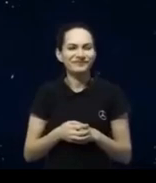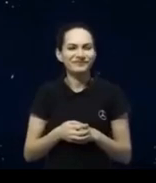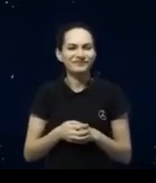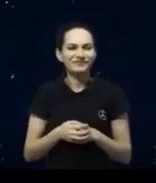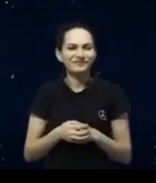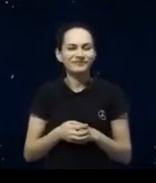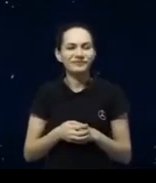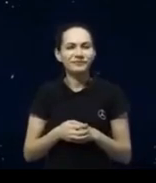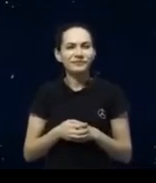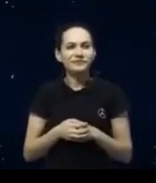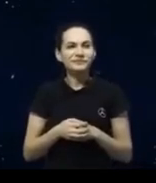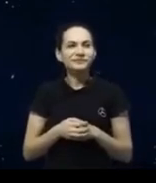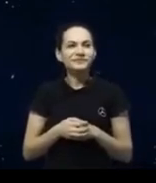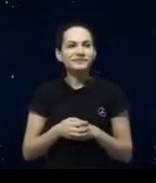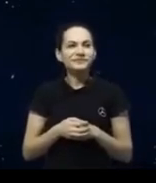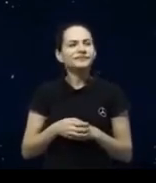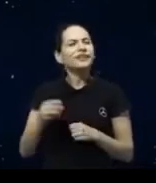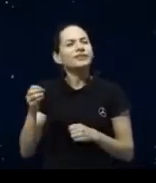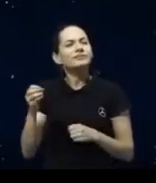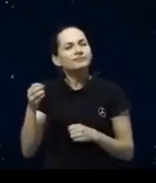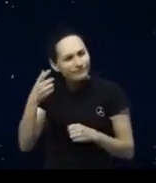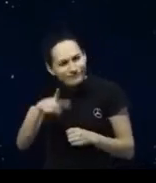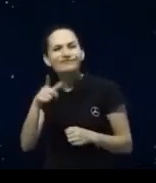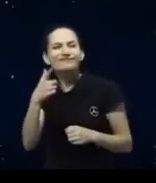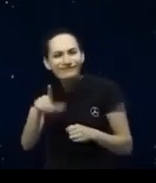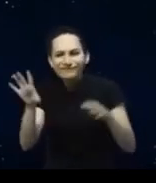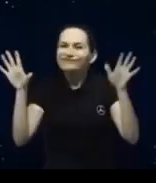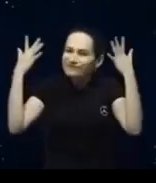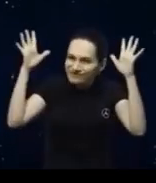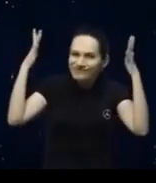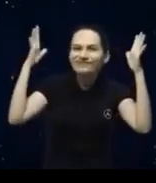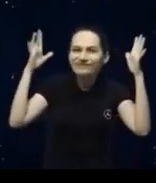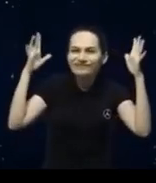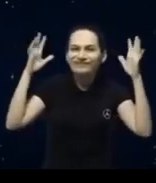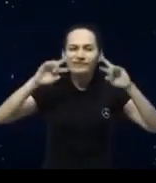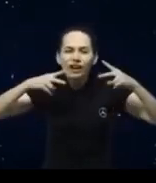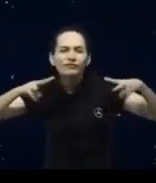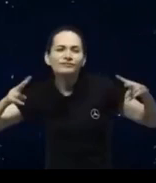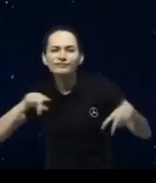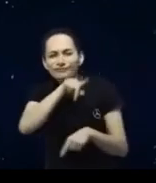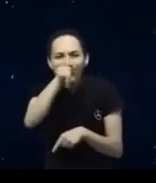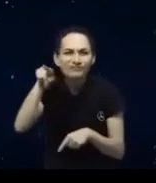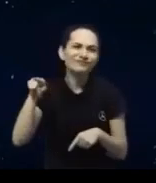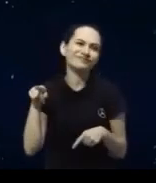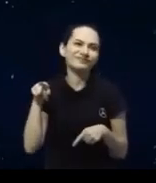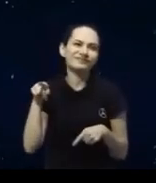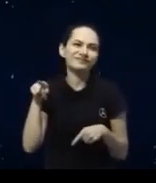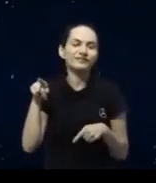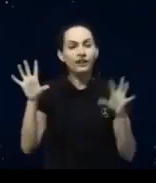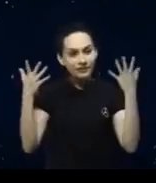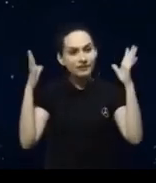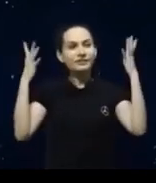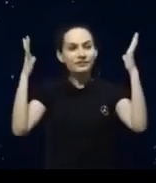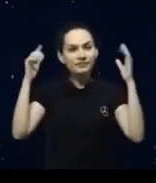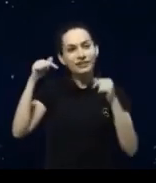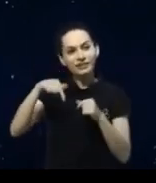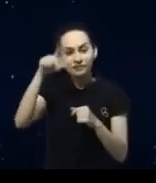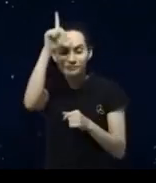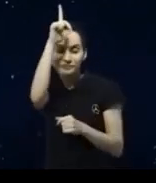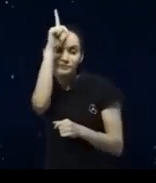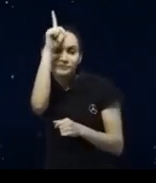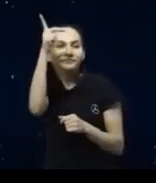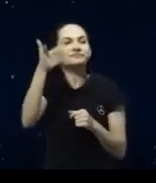cooperation worldwide. Again, congratulations on that. Virtually, we are celebrating with you here